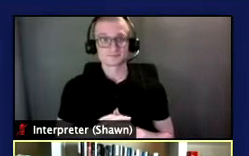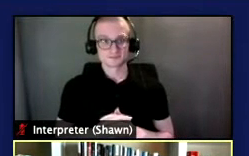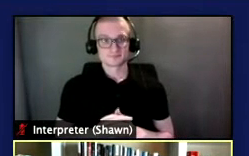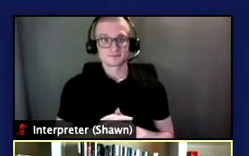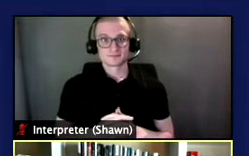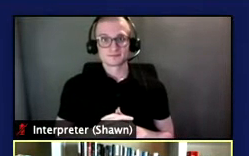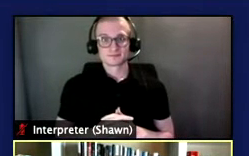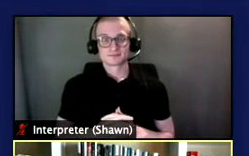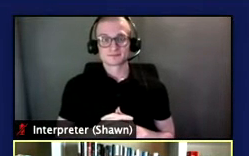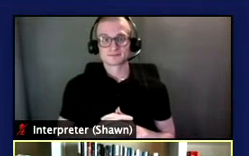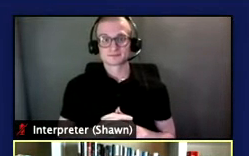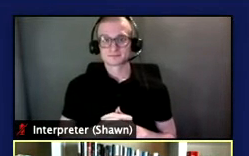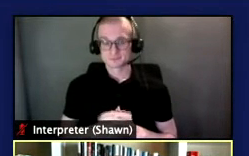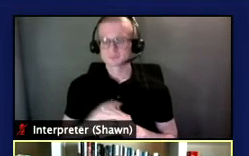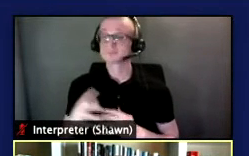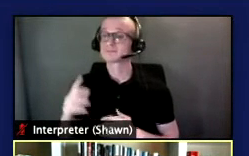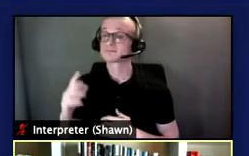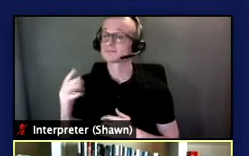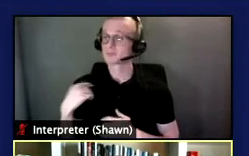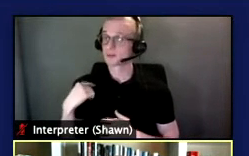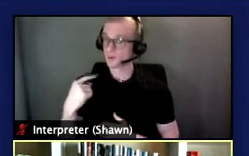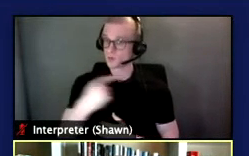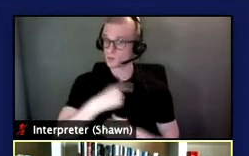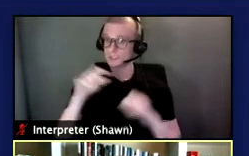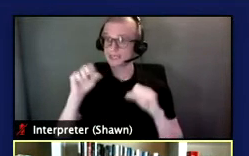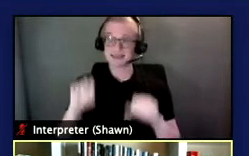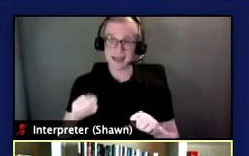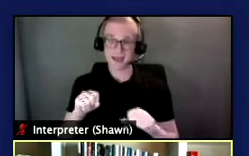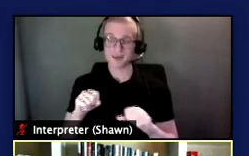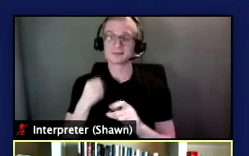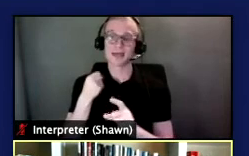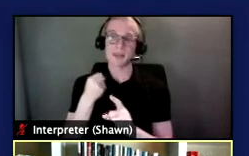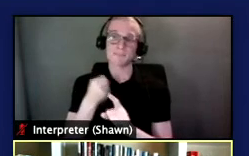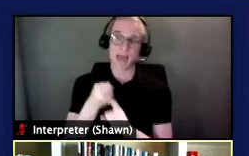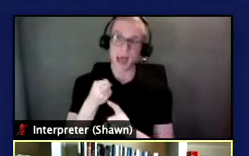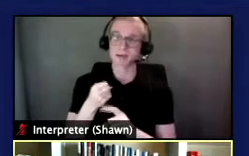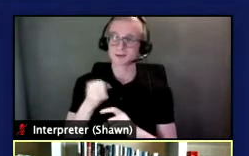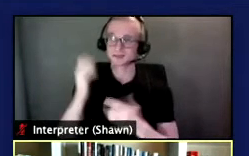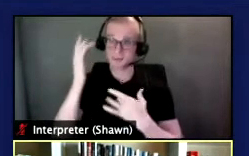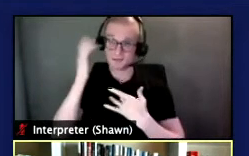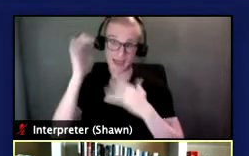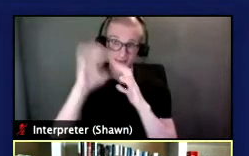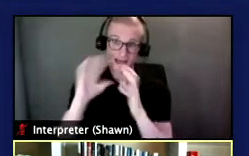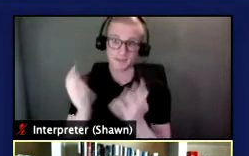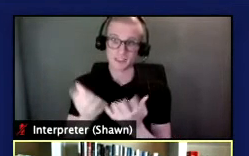While we can impact the pandemic through these local